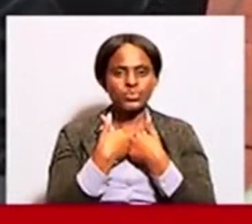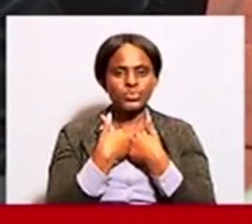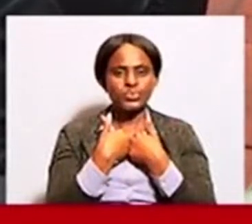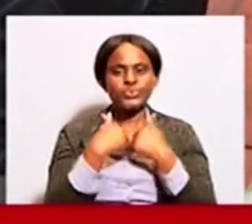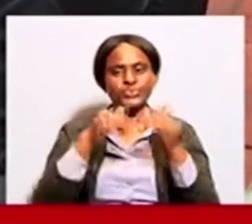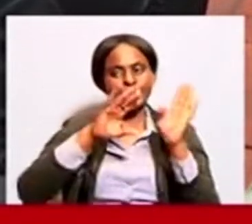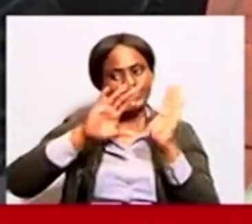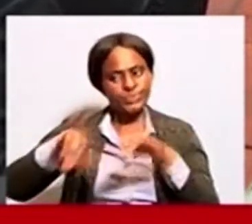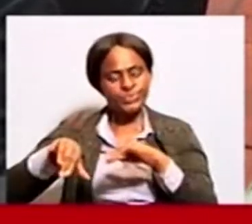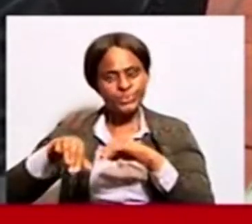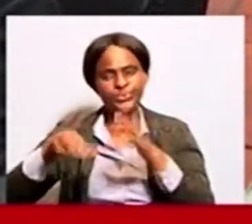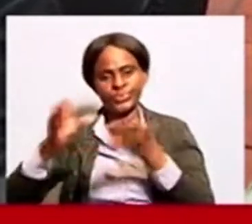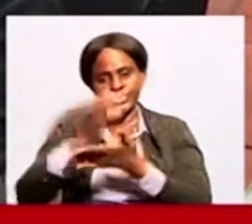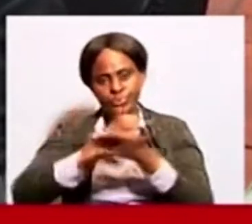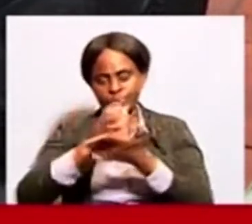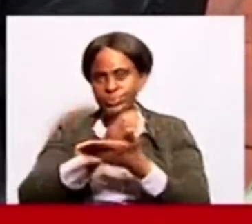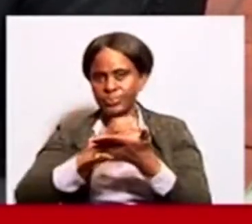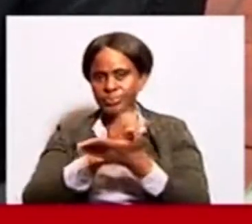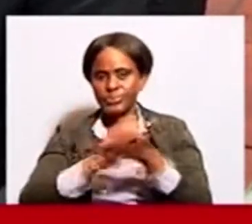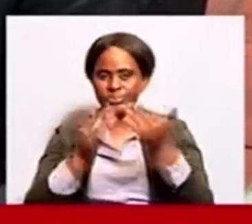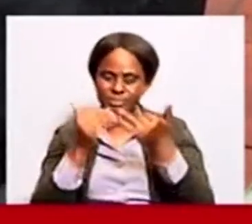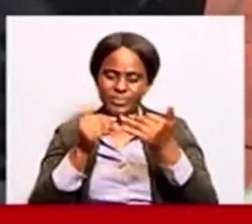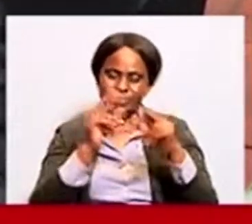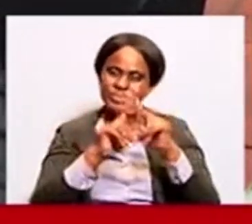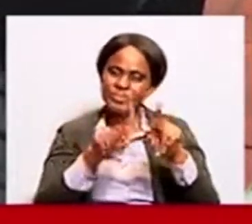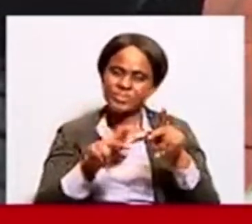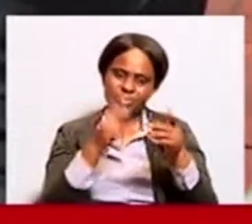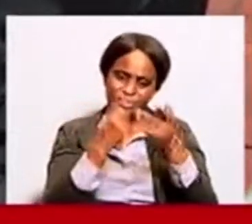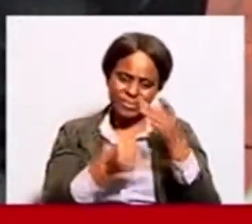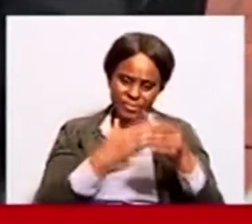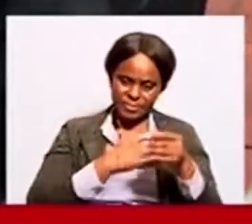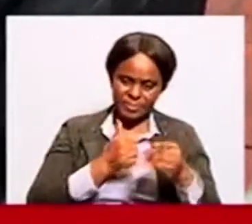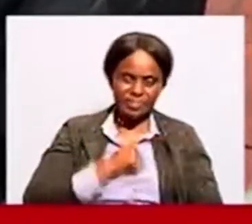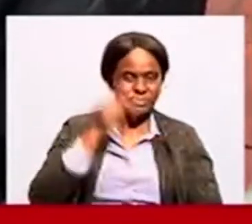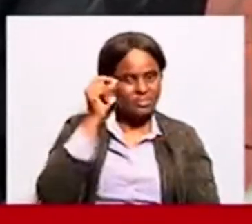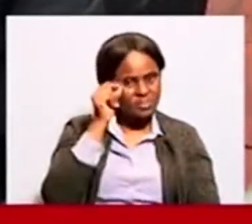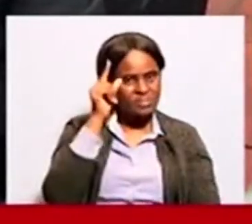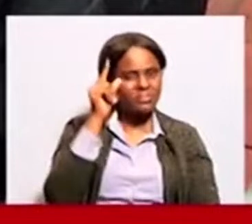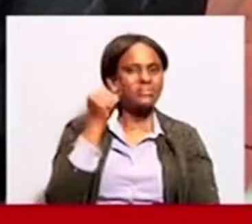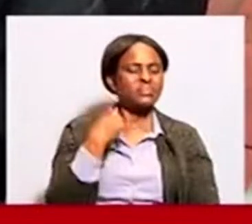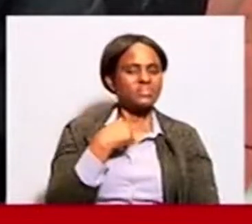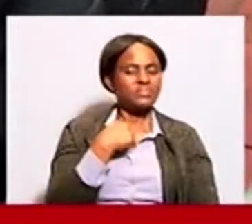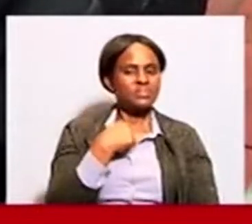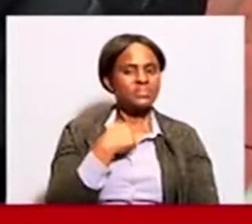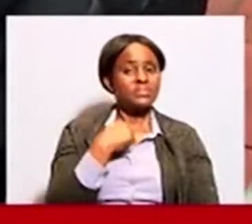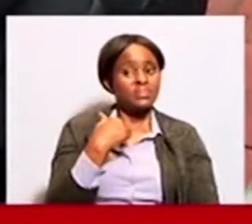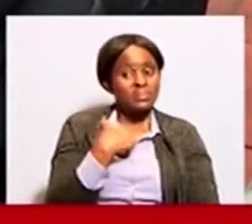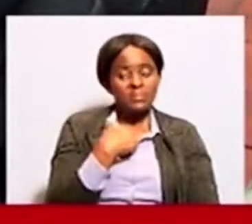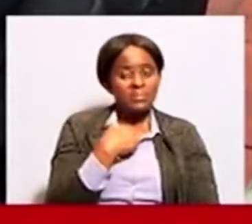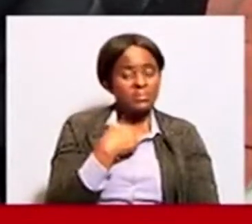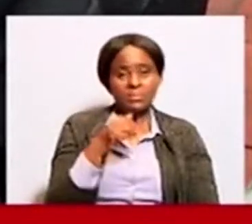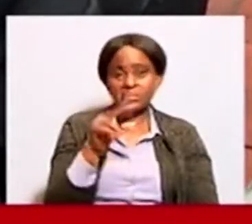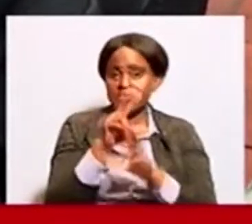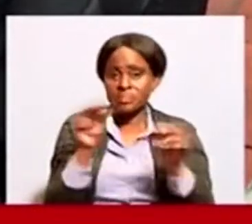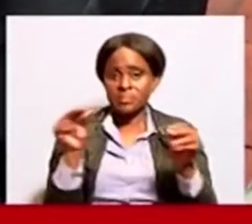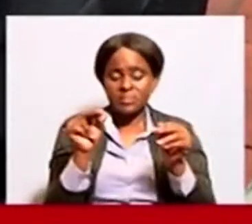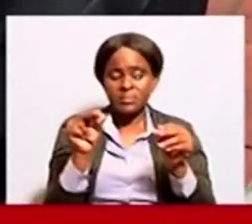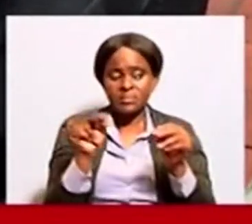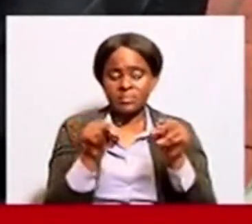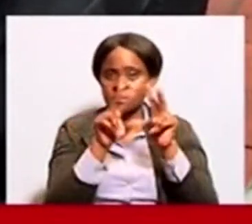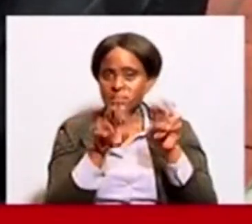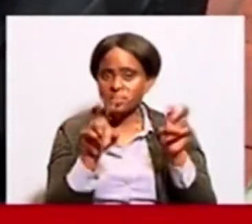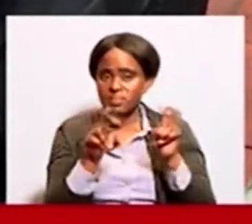left the colleges. Now, Chair, what comes to me is that there was no physical check.